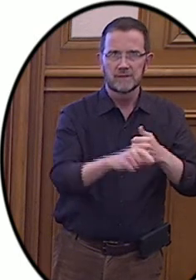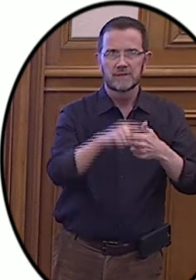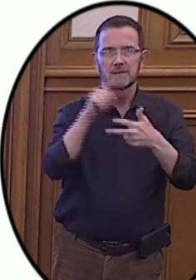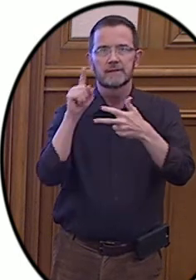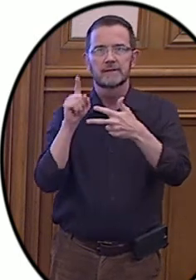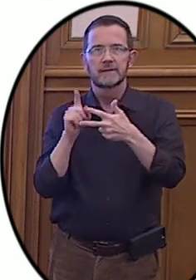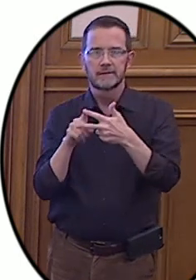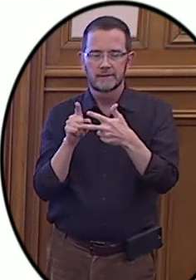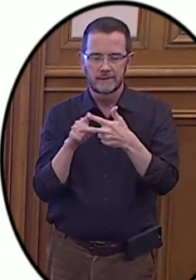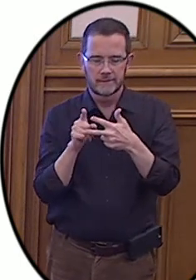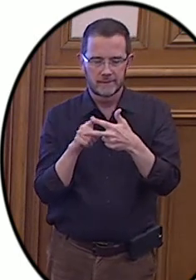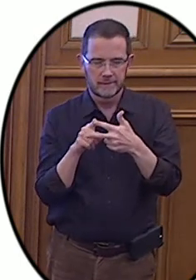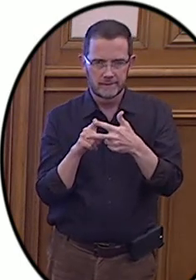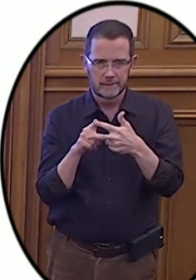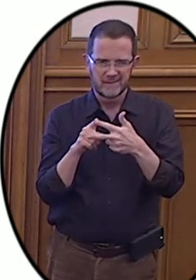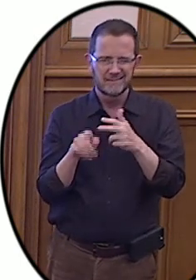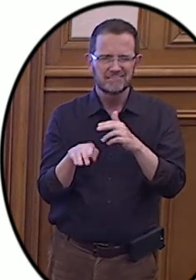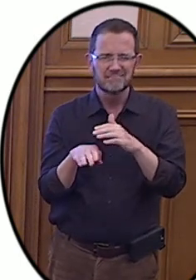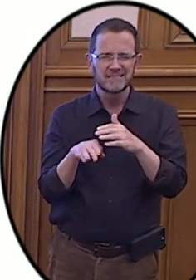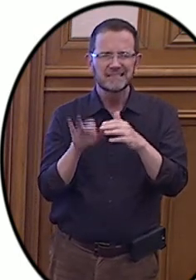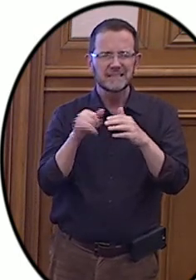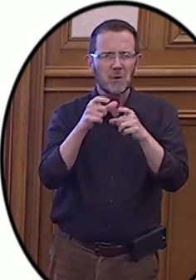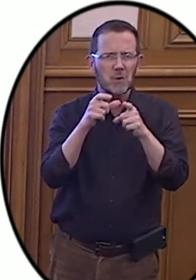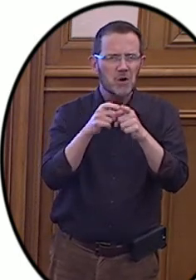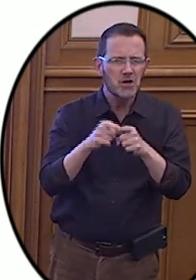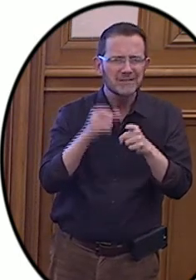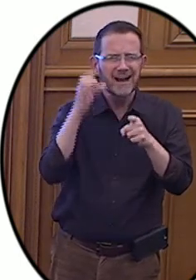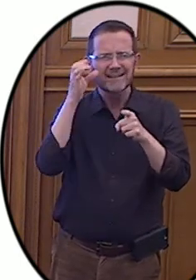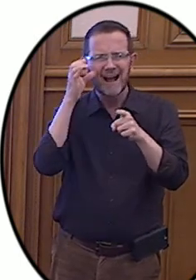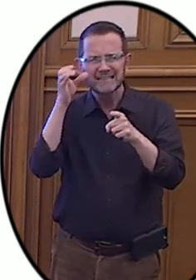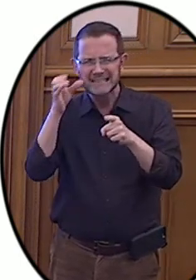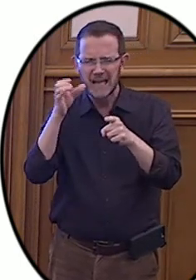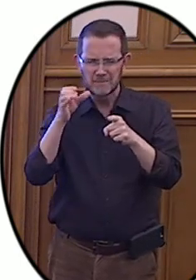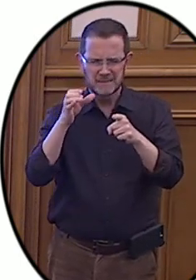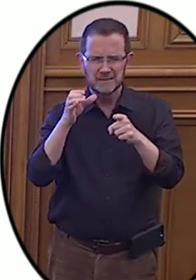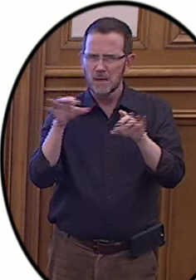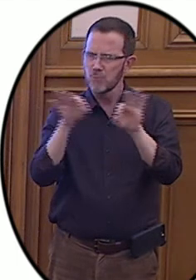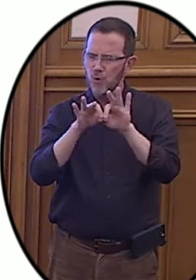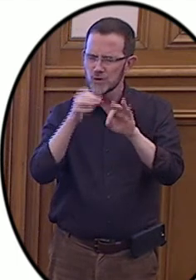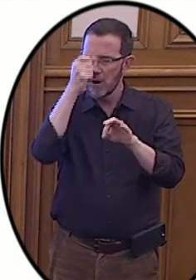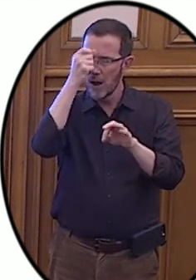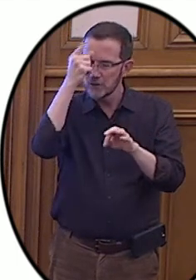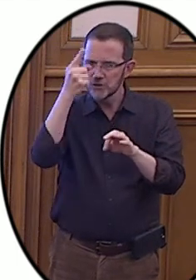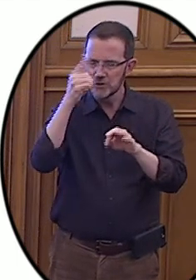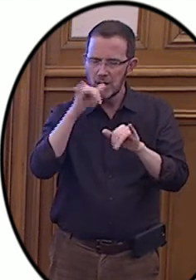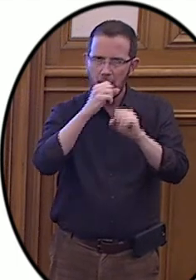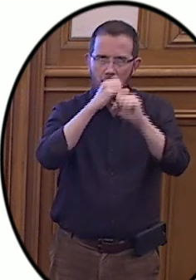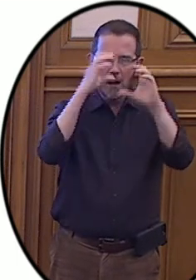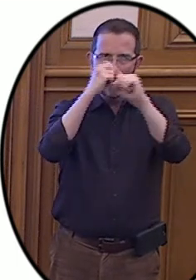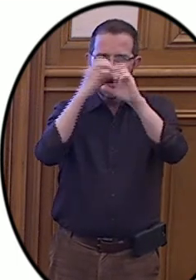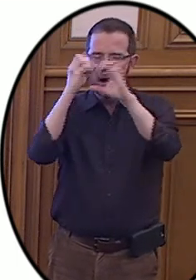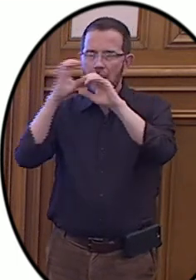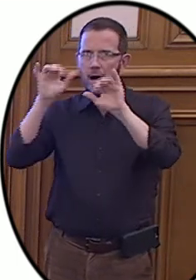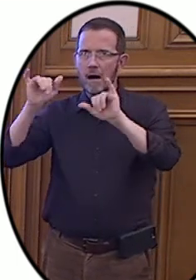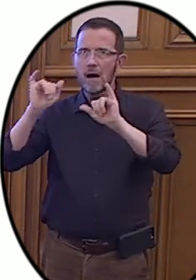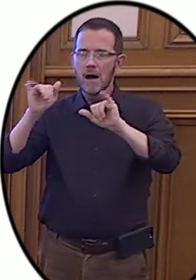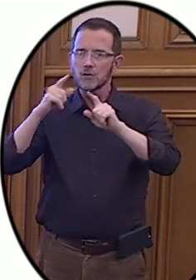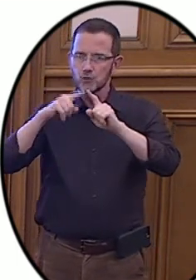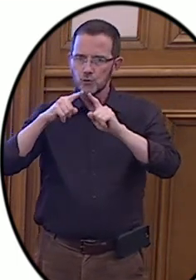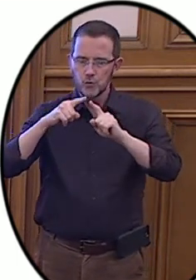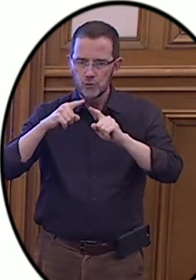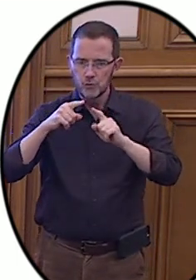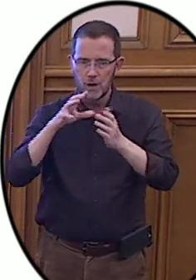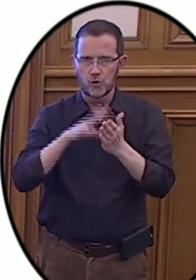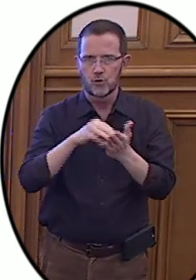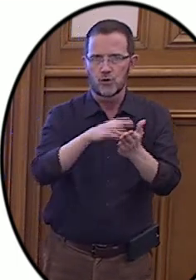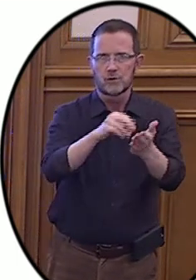about some basic definitions and concepts that are important to understand with regard to reasonable